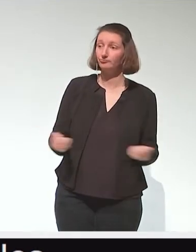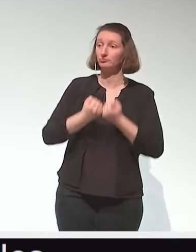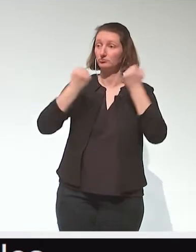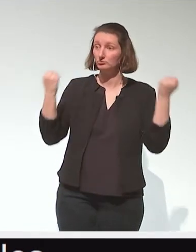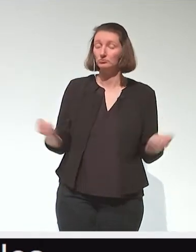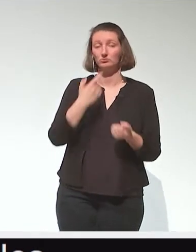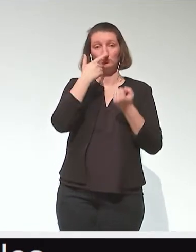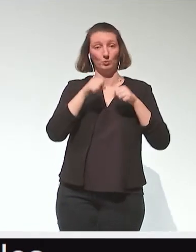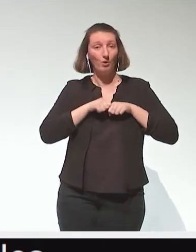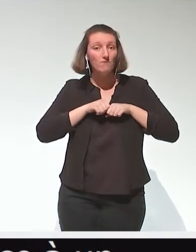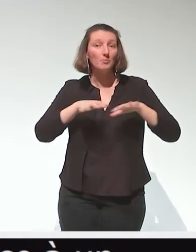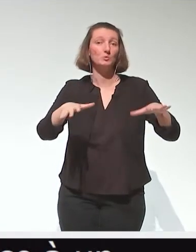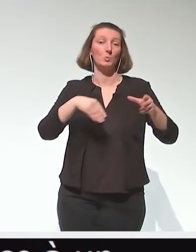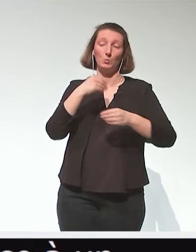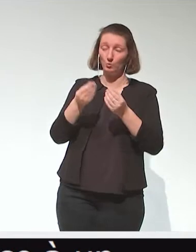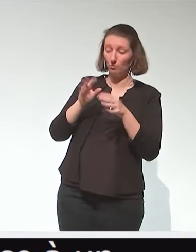Information